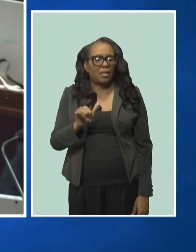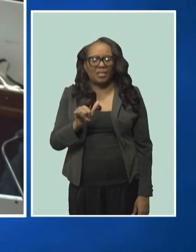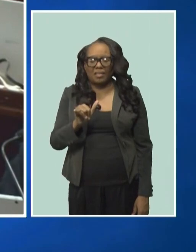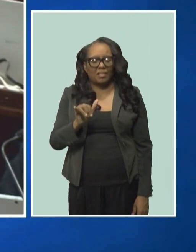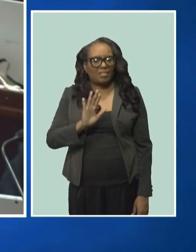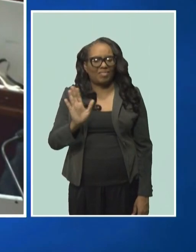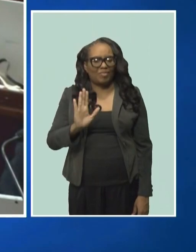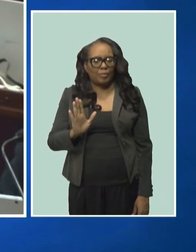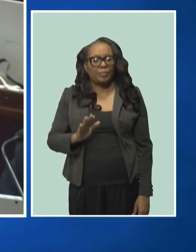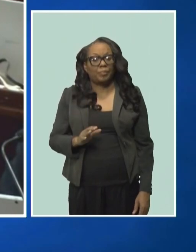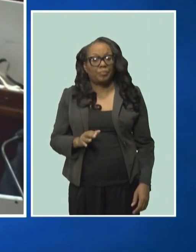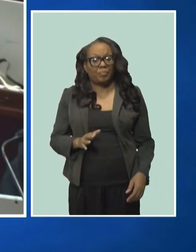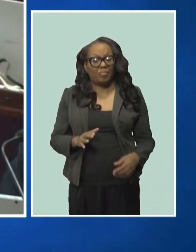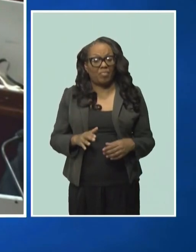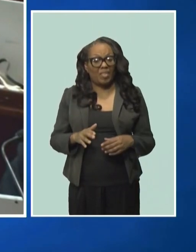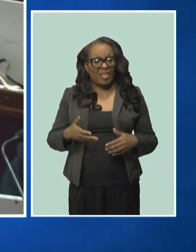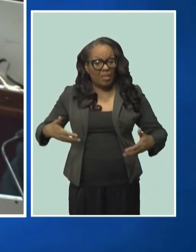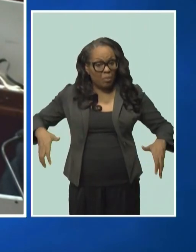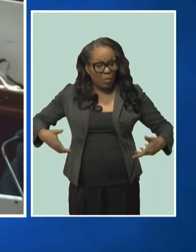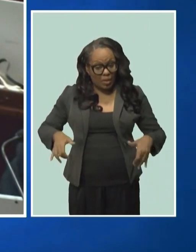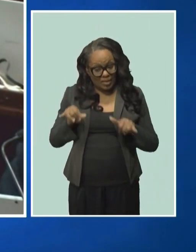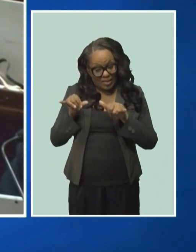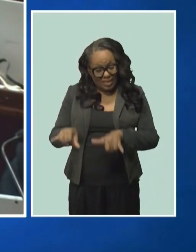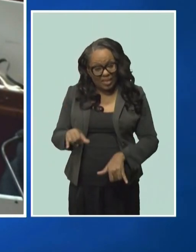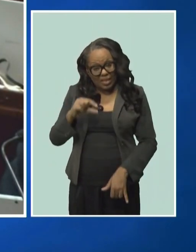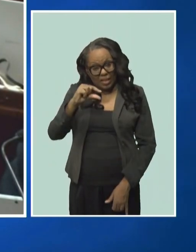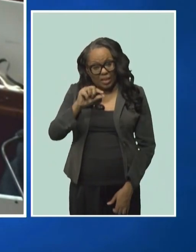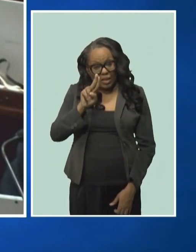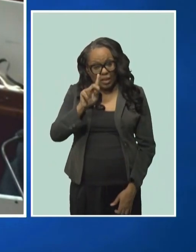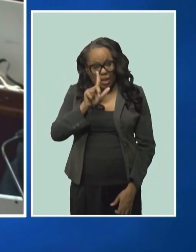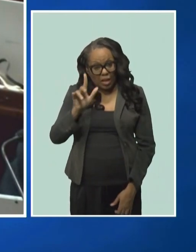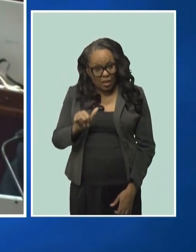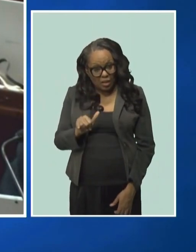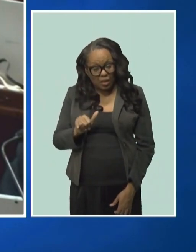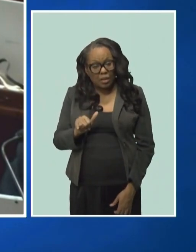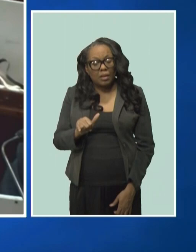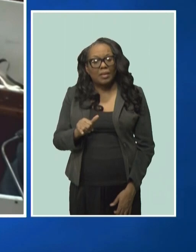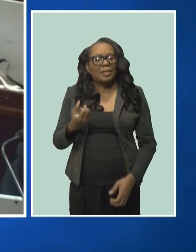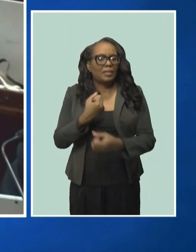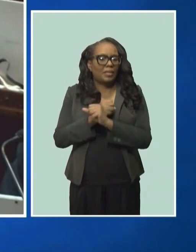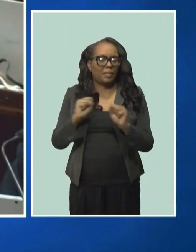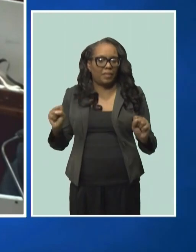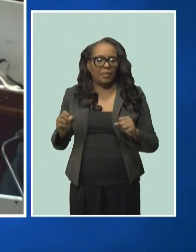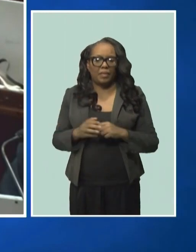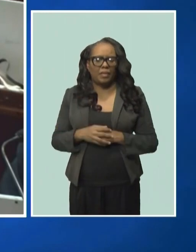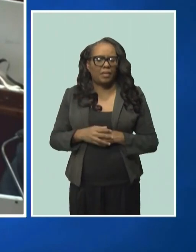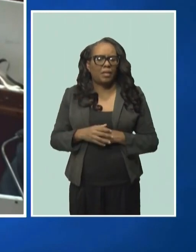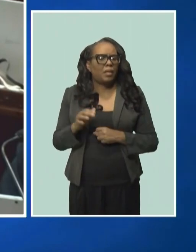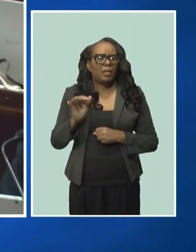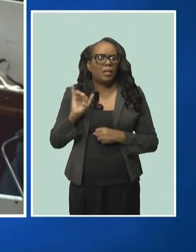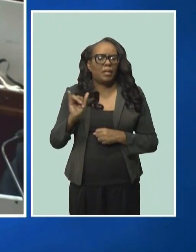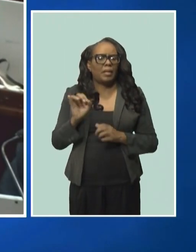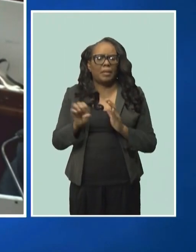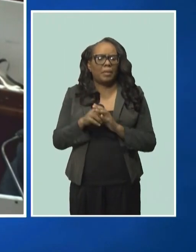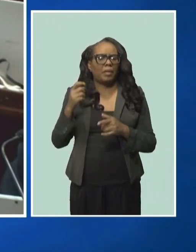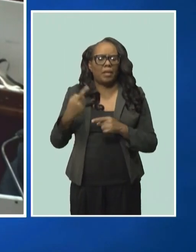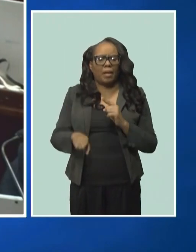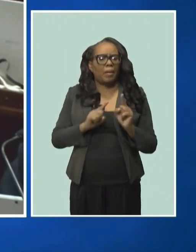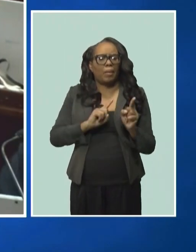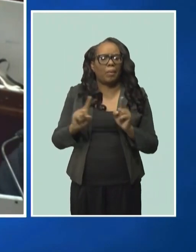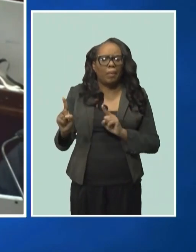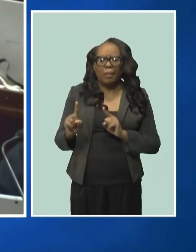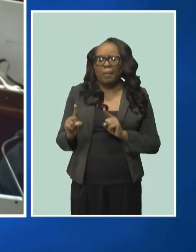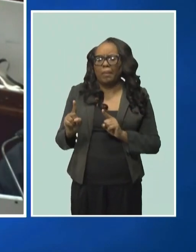safe. They're not supposed to go in gullies like Welshman Hall Gully, etc., and that is written in the paper that